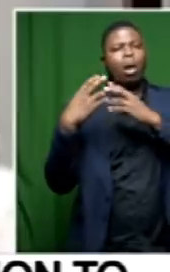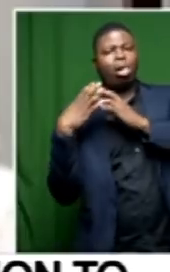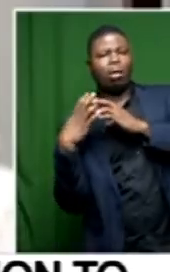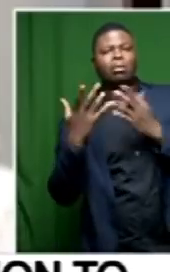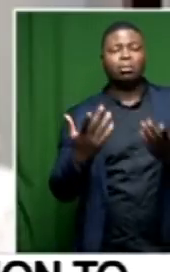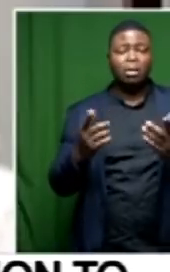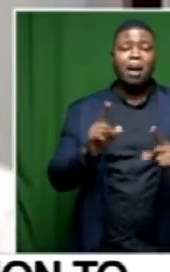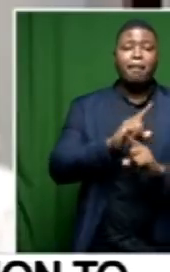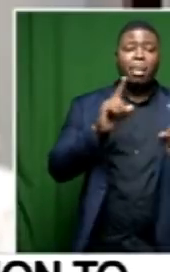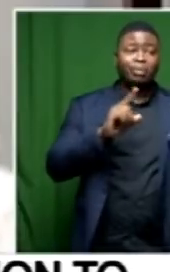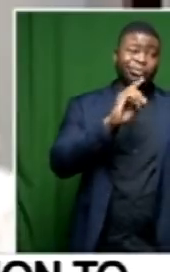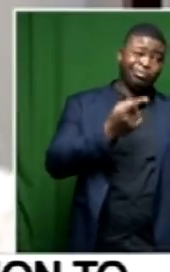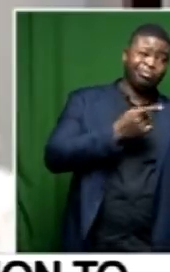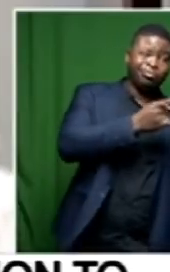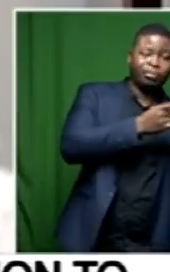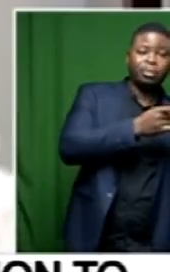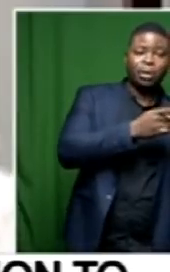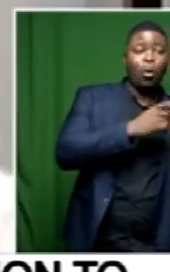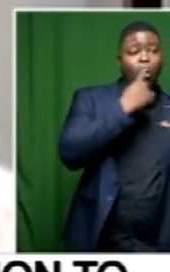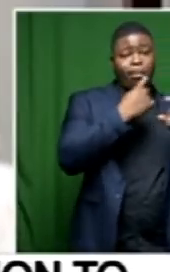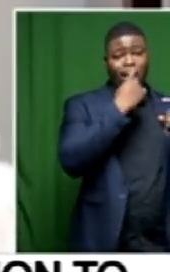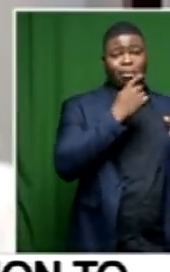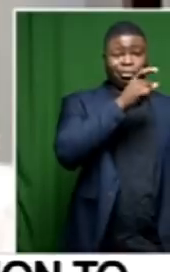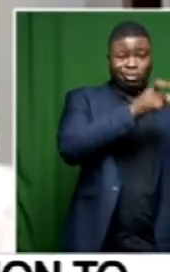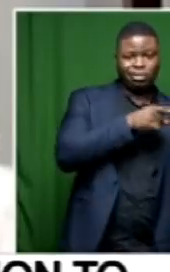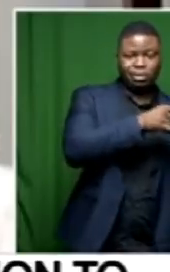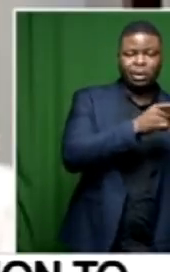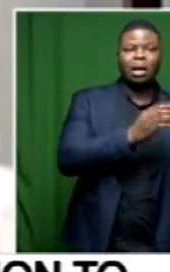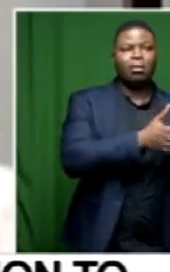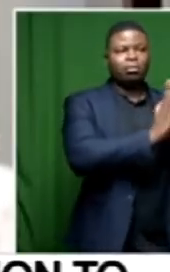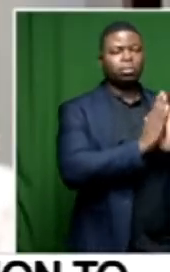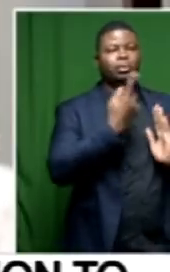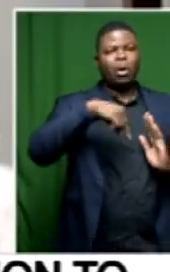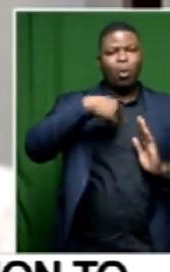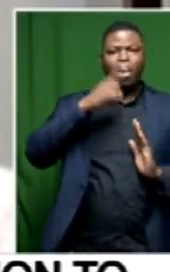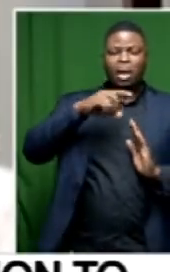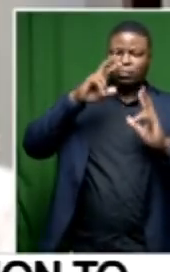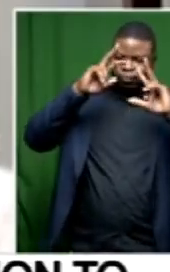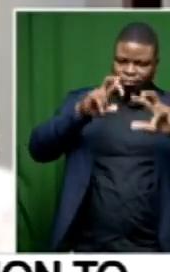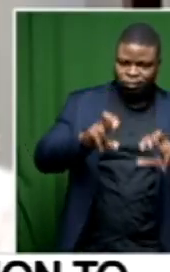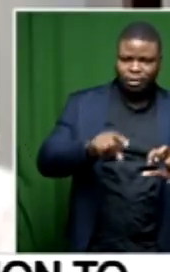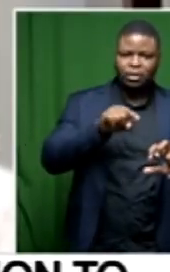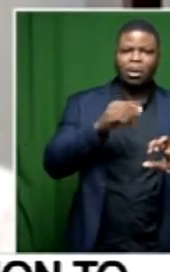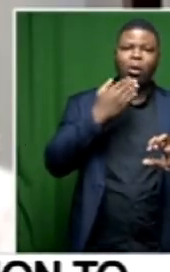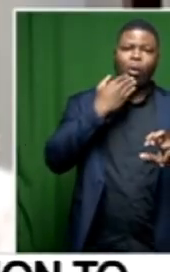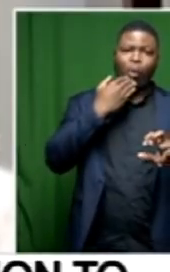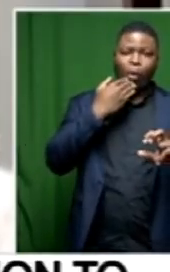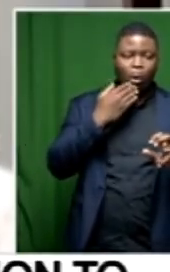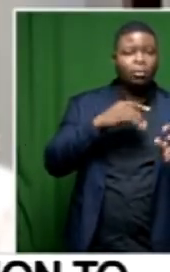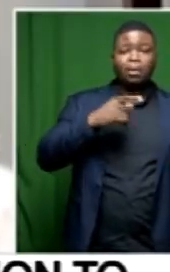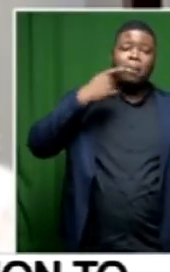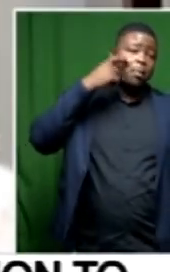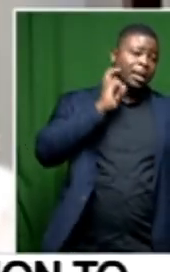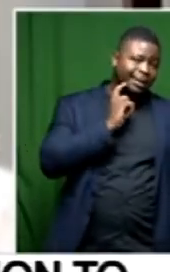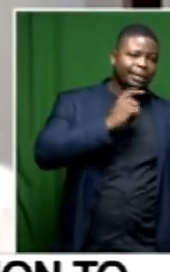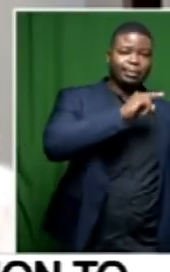Honorable Kharube requested us to investigate this particular issue involving Dr. Zweli Mkhize and the son, and did